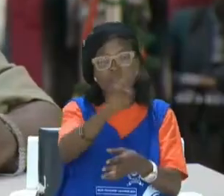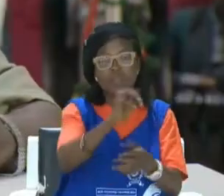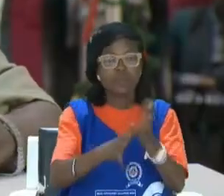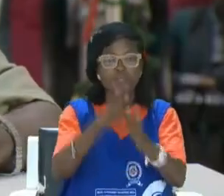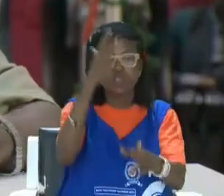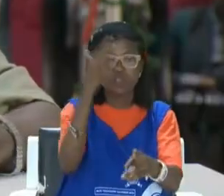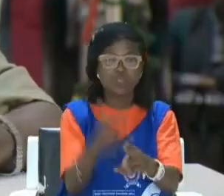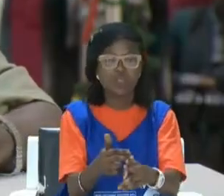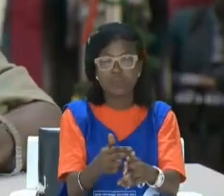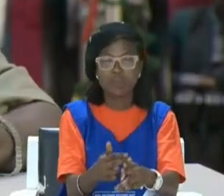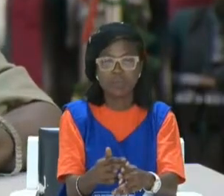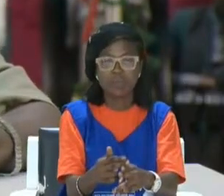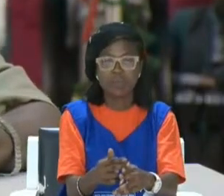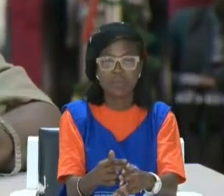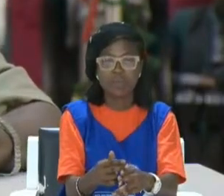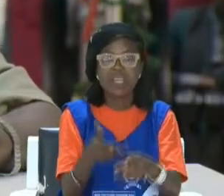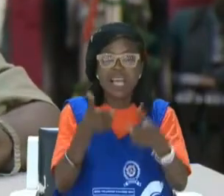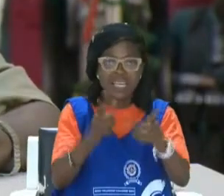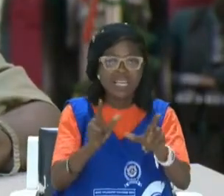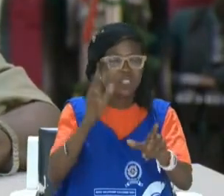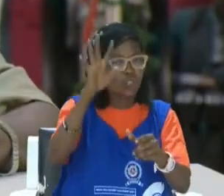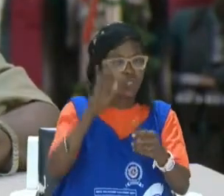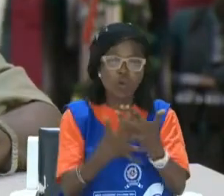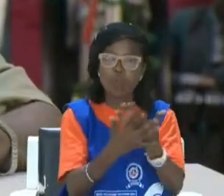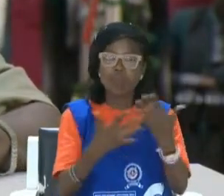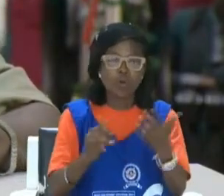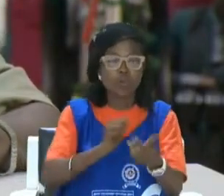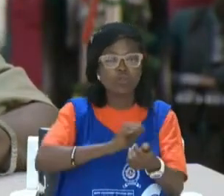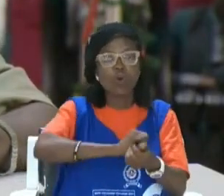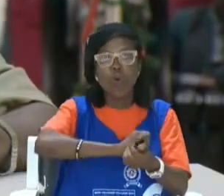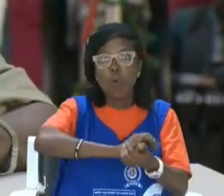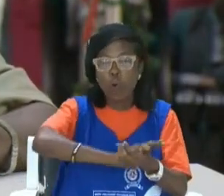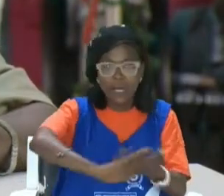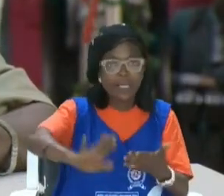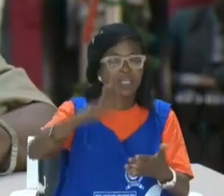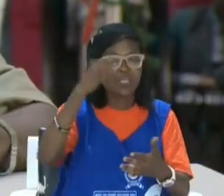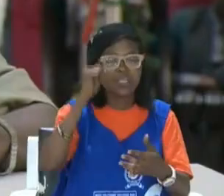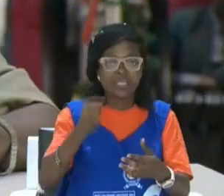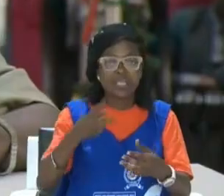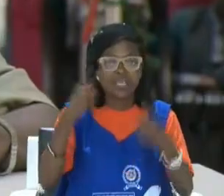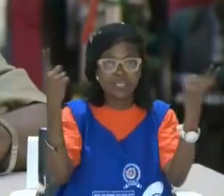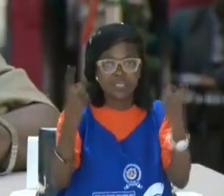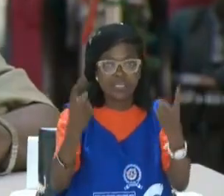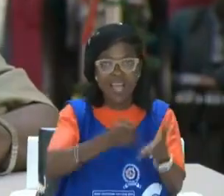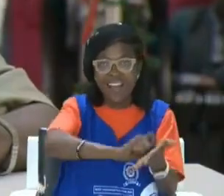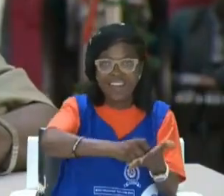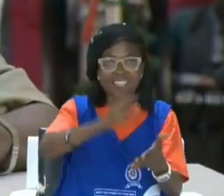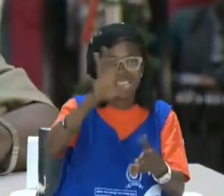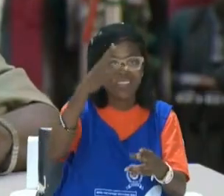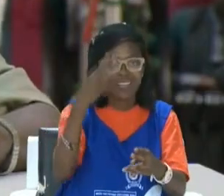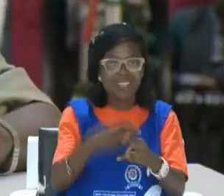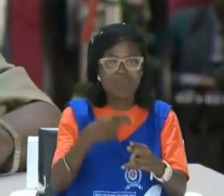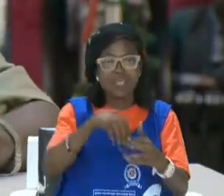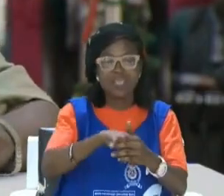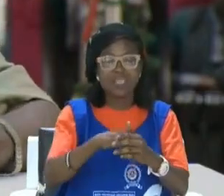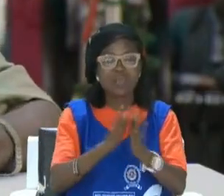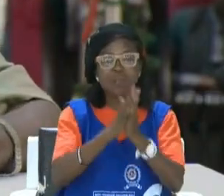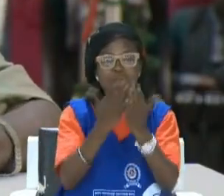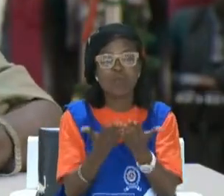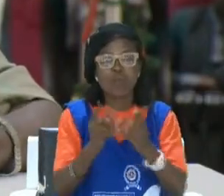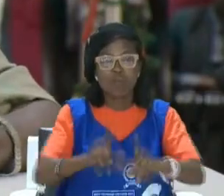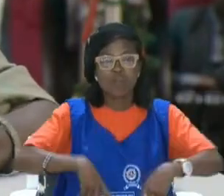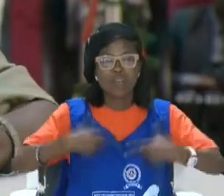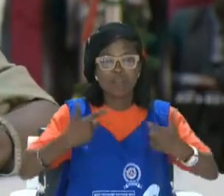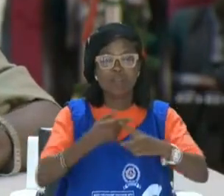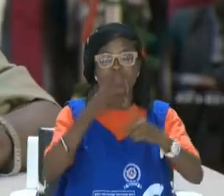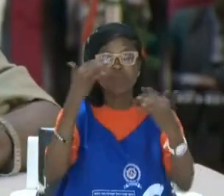Jesus' name. Let your blood wash away their sins. Write their names in the book of life. And